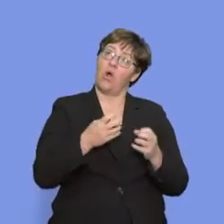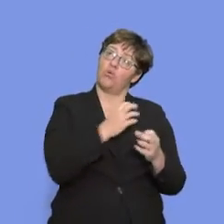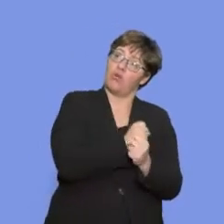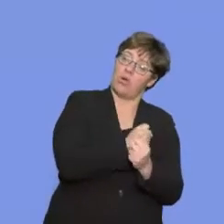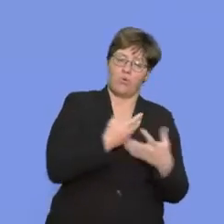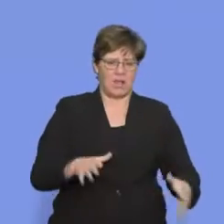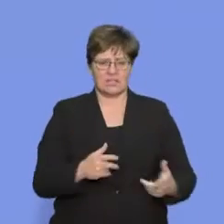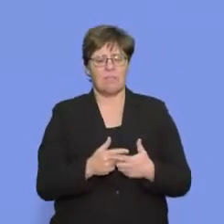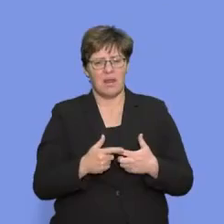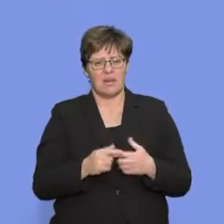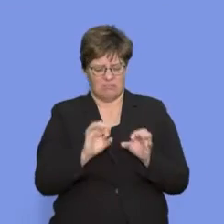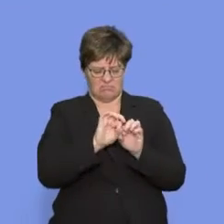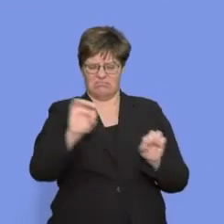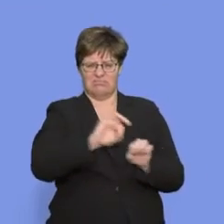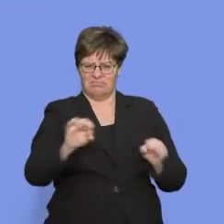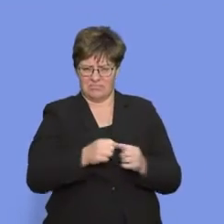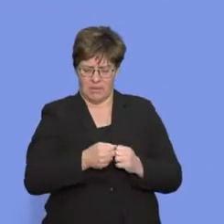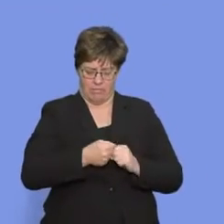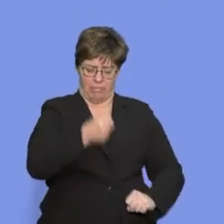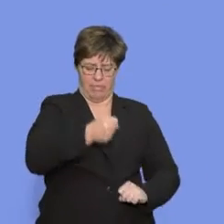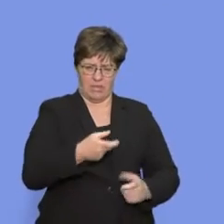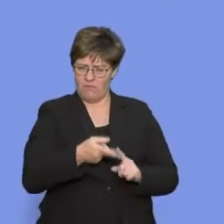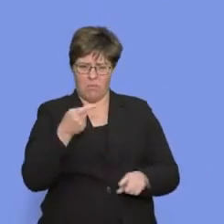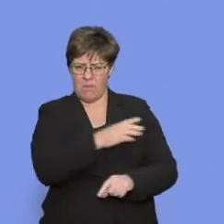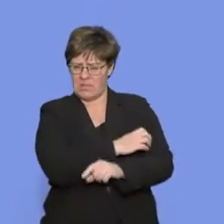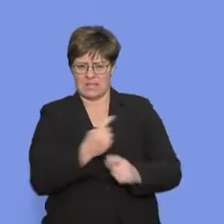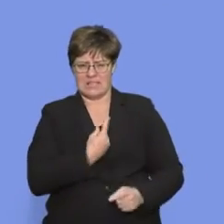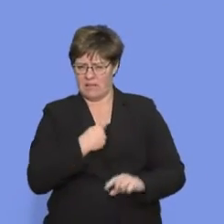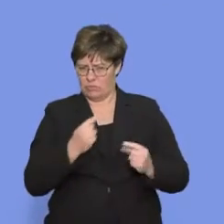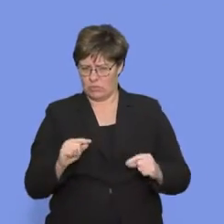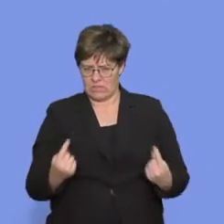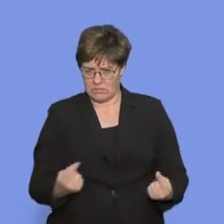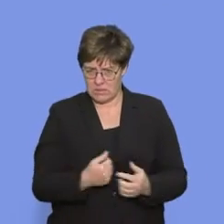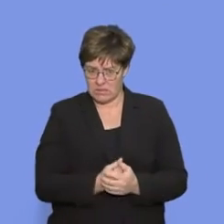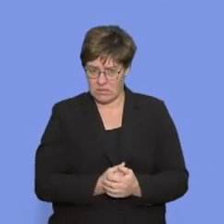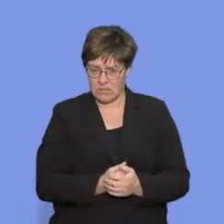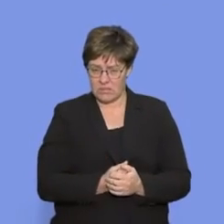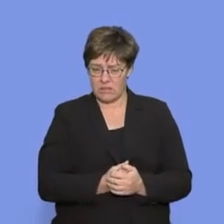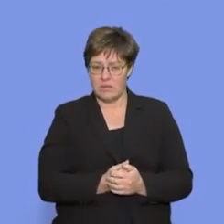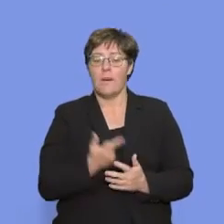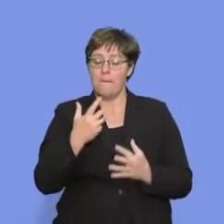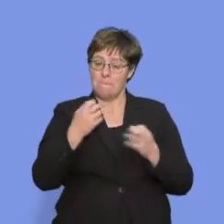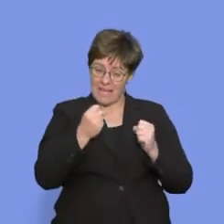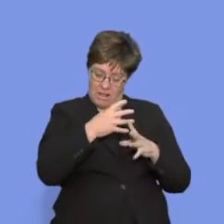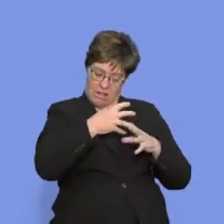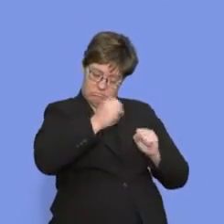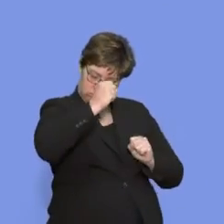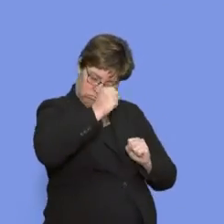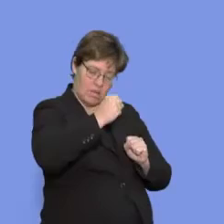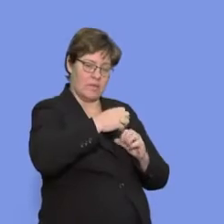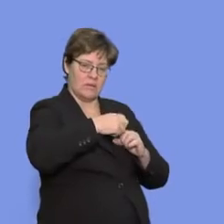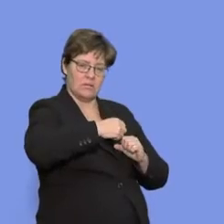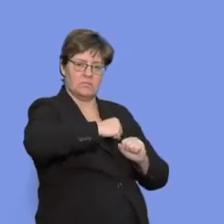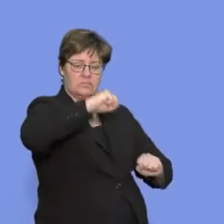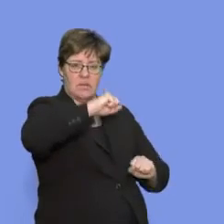little filaments, right? Filaments. So they cannot contract on their own. The muscle must contract, right? So children are losing